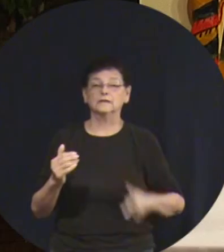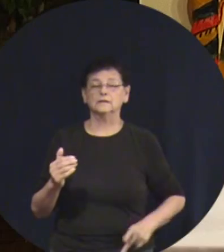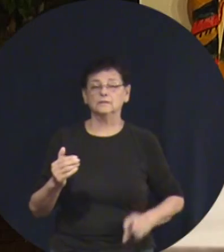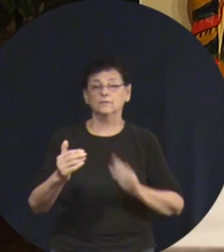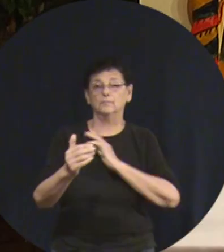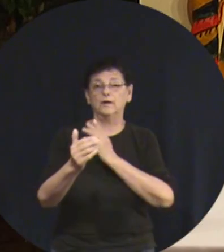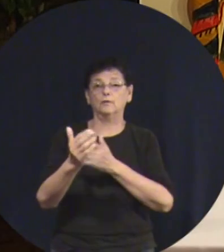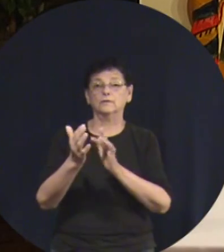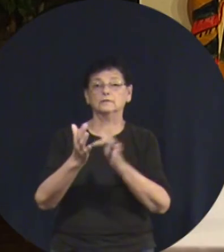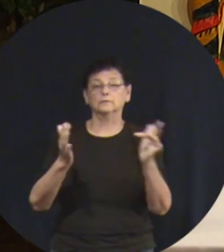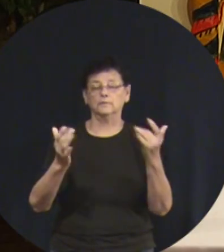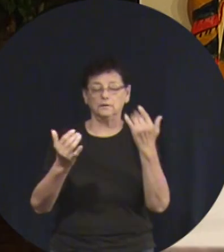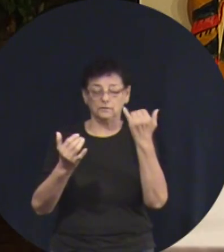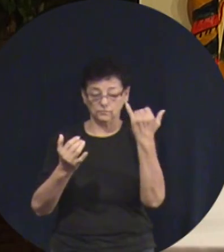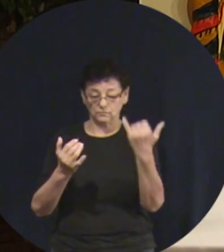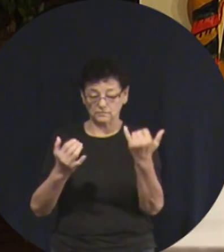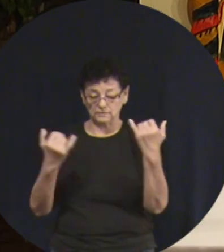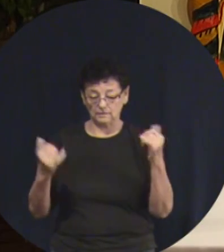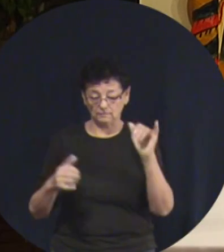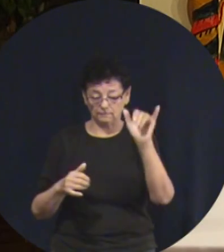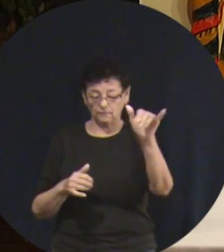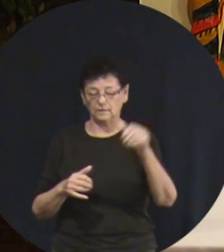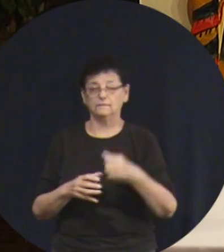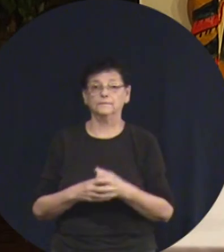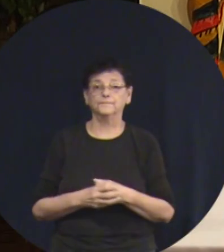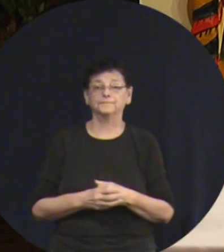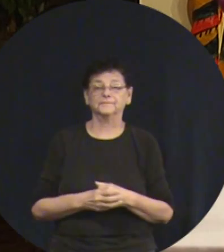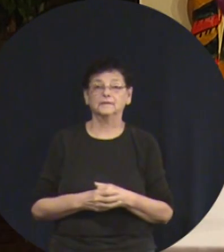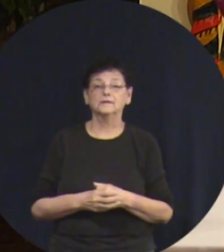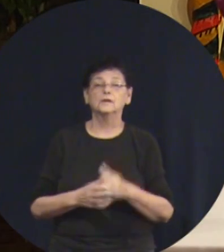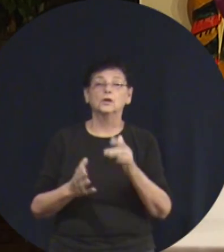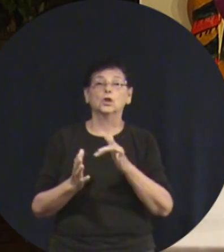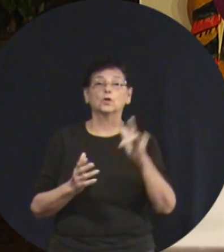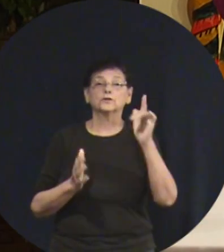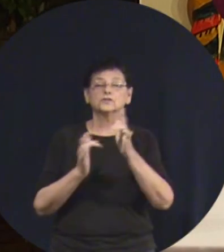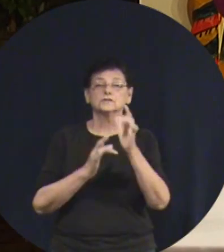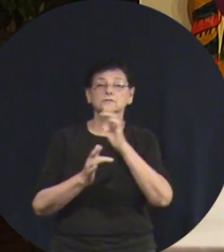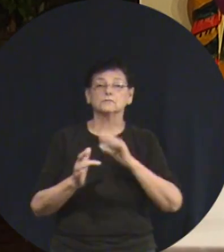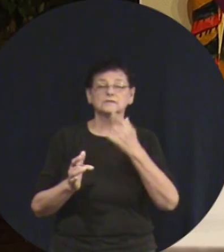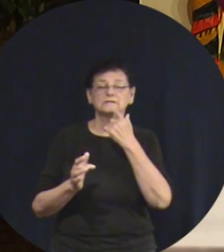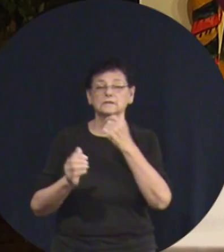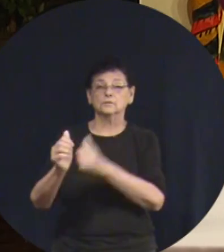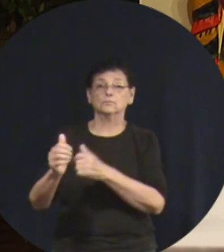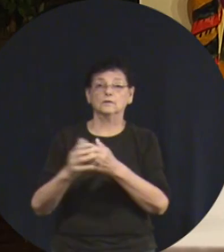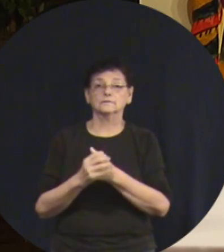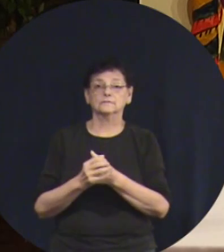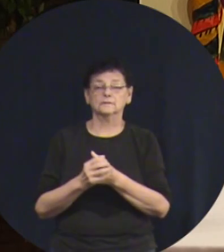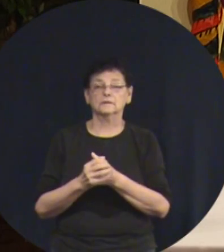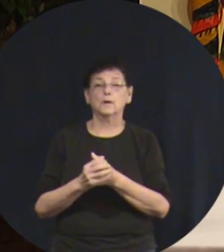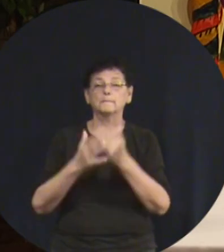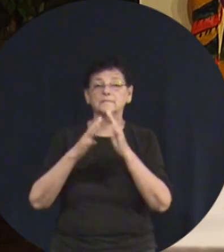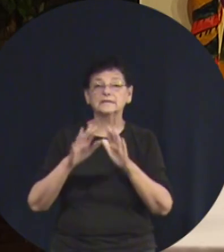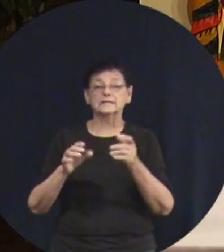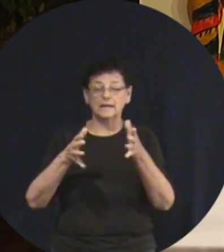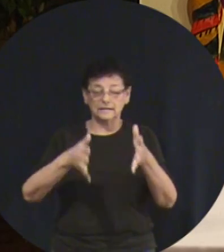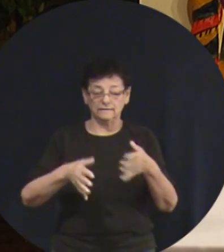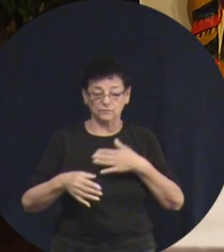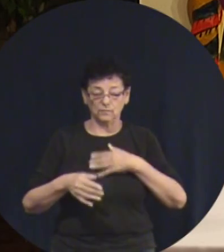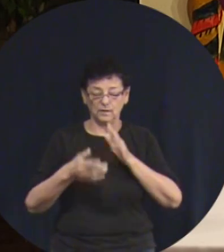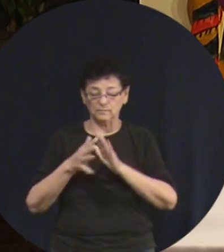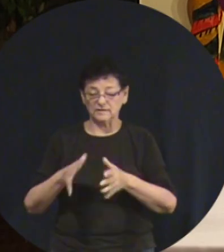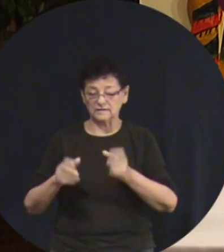At the Savior's command, informed by divine teaching, we dare to pray. Our Father, who art in heaven, hallowed